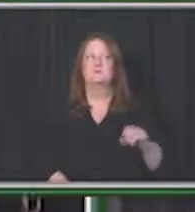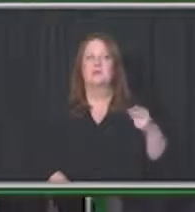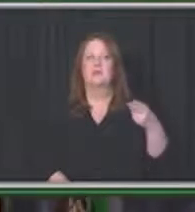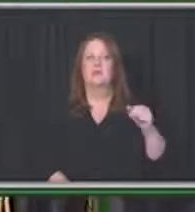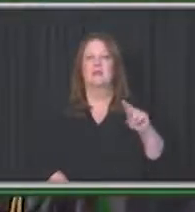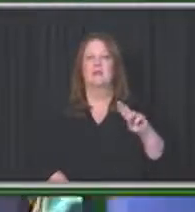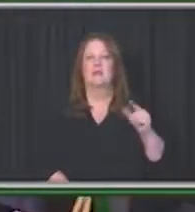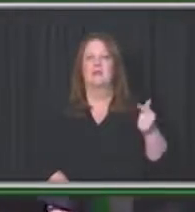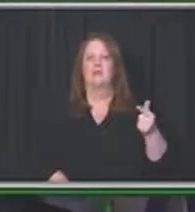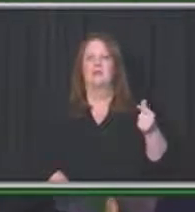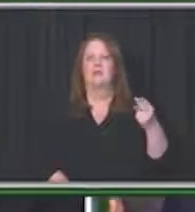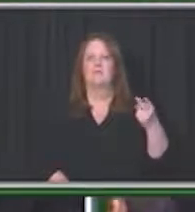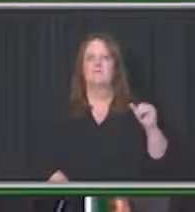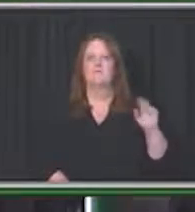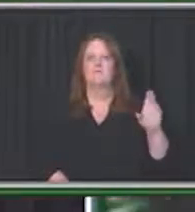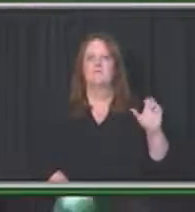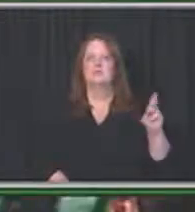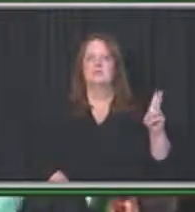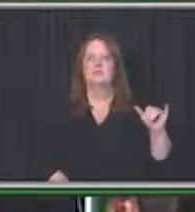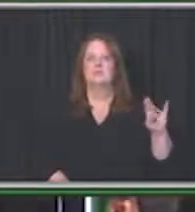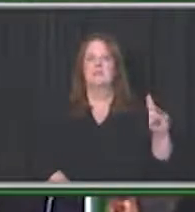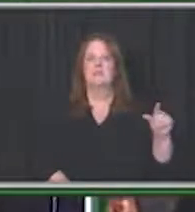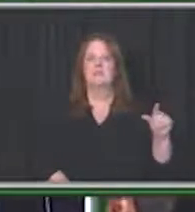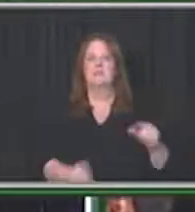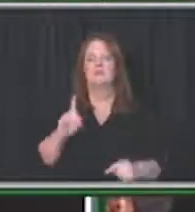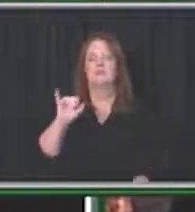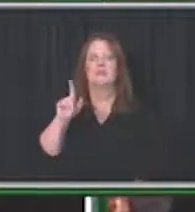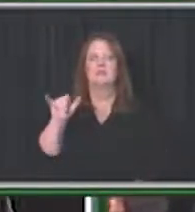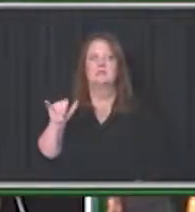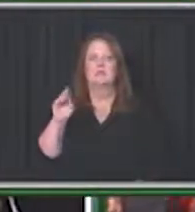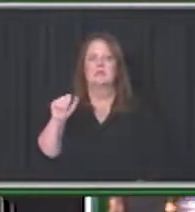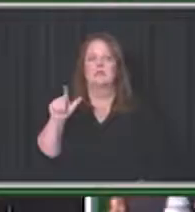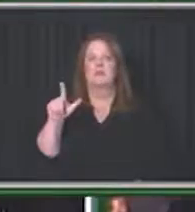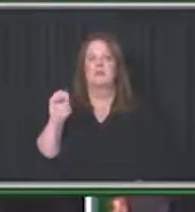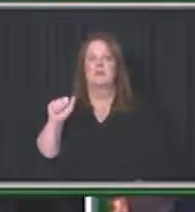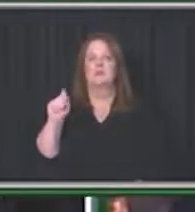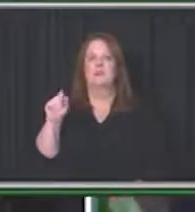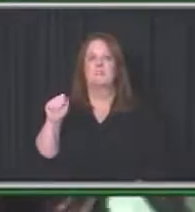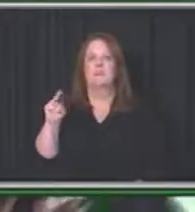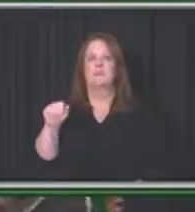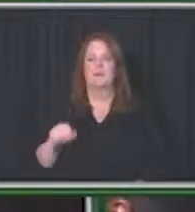Hannah Mercy Spaulding. Daisy Caro Aldama.